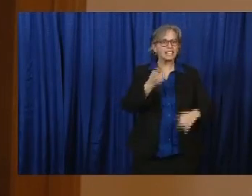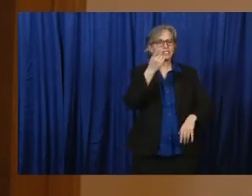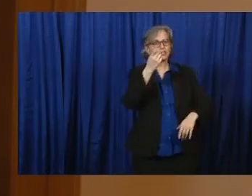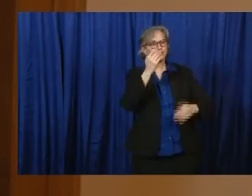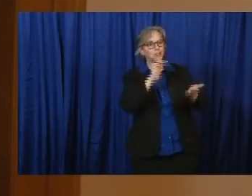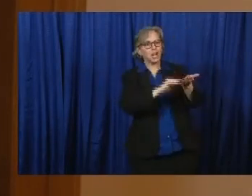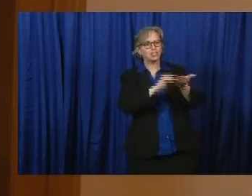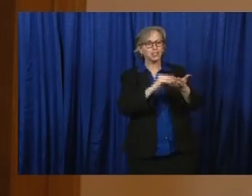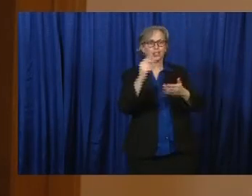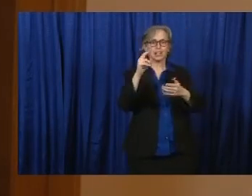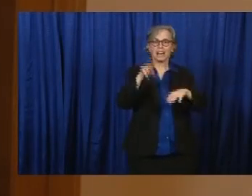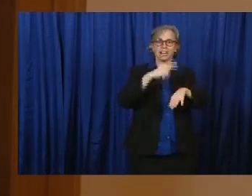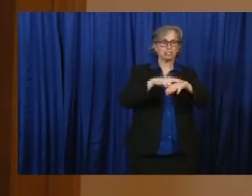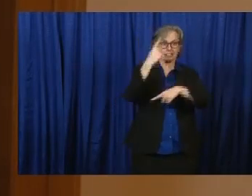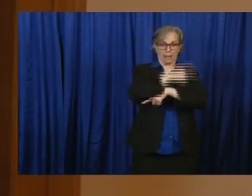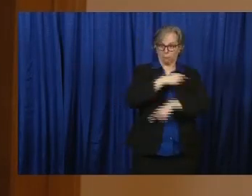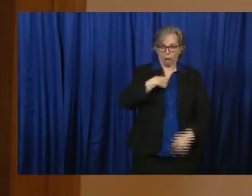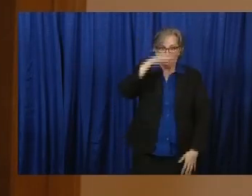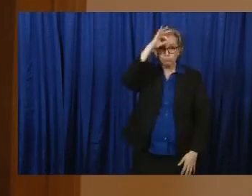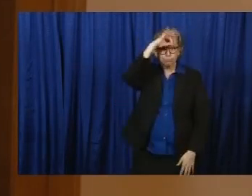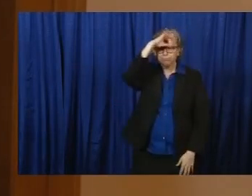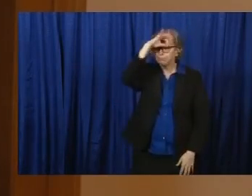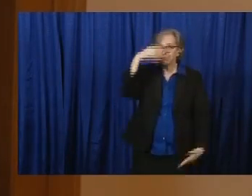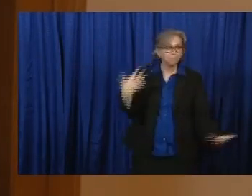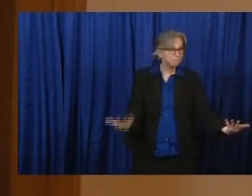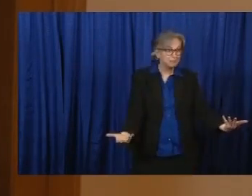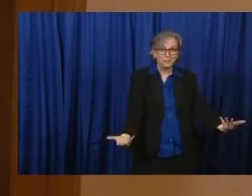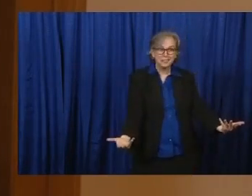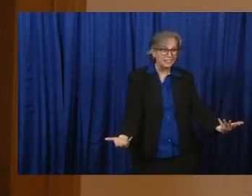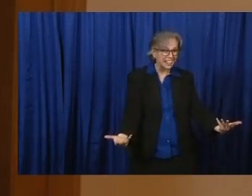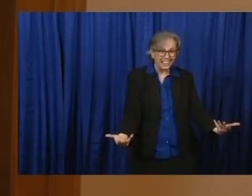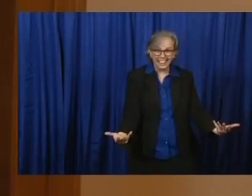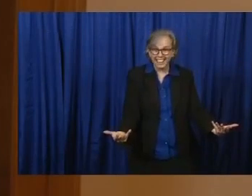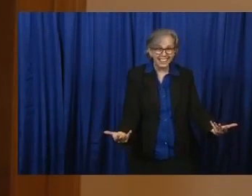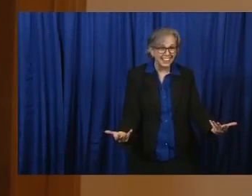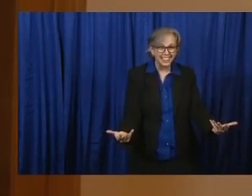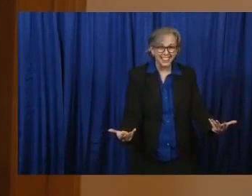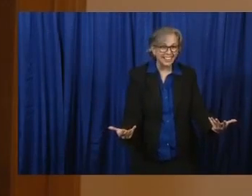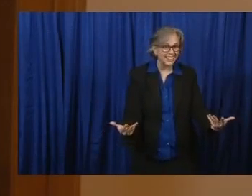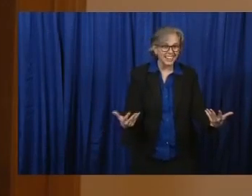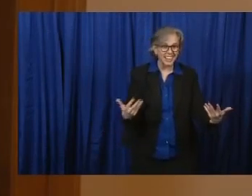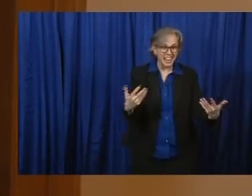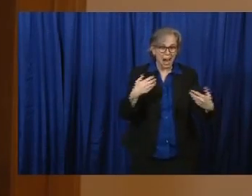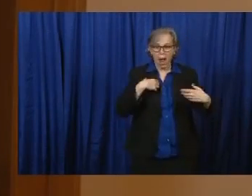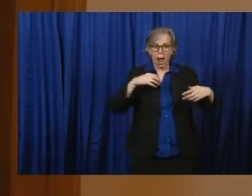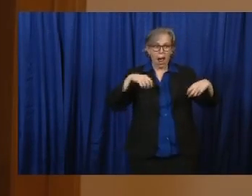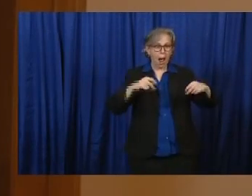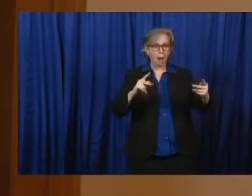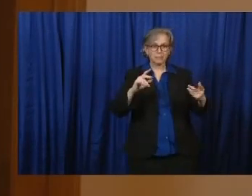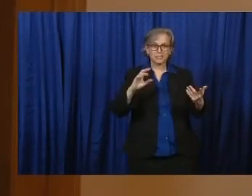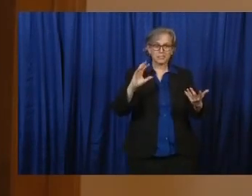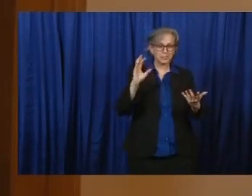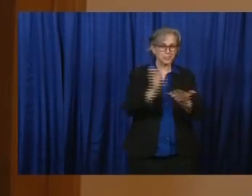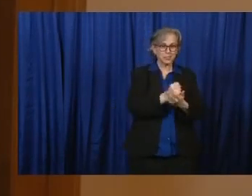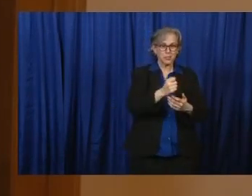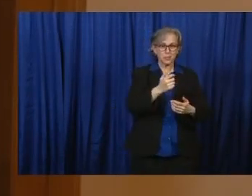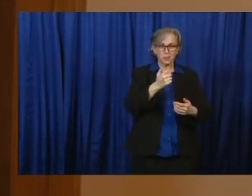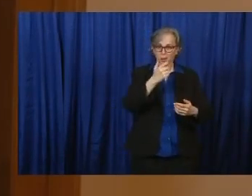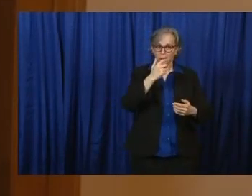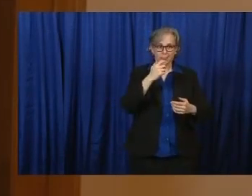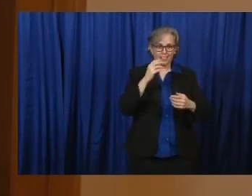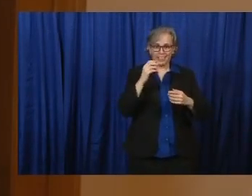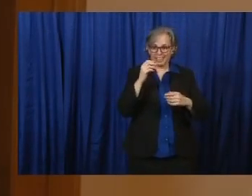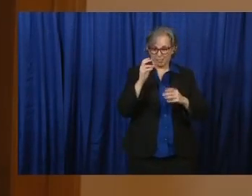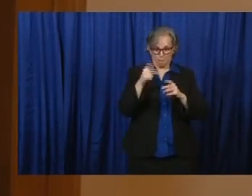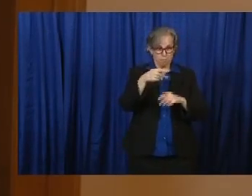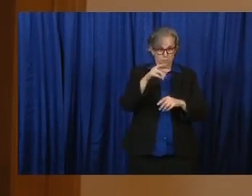is such a thing. I had the opportunity to watch this press conference yesterday